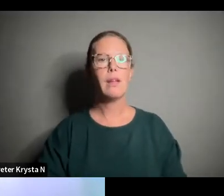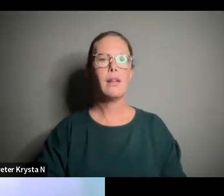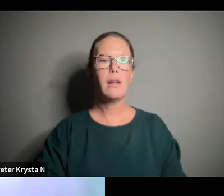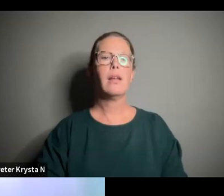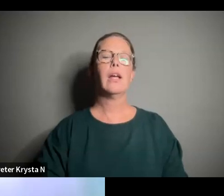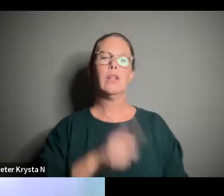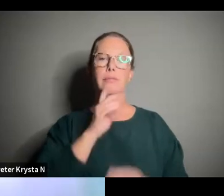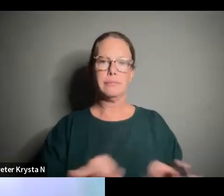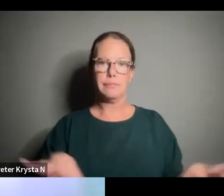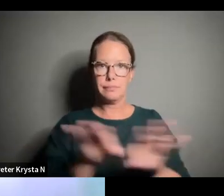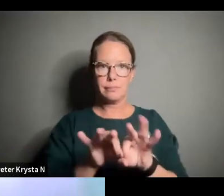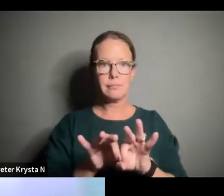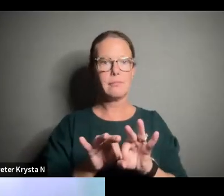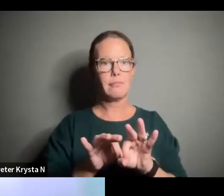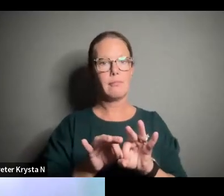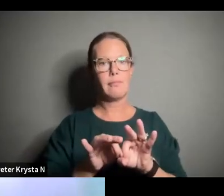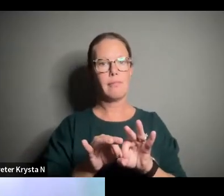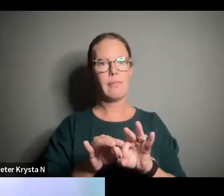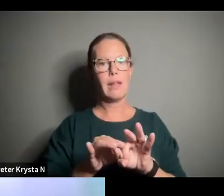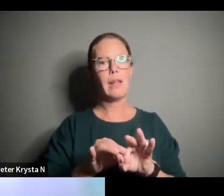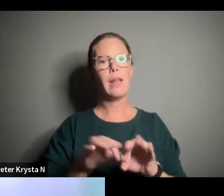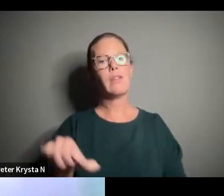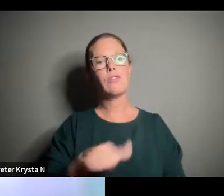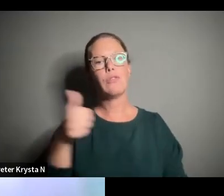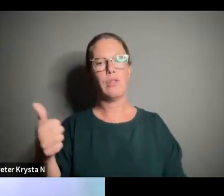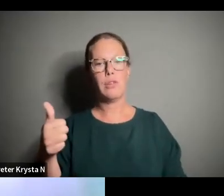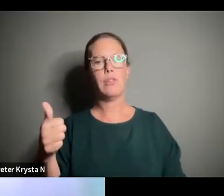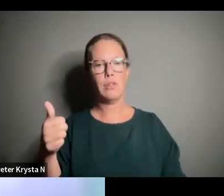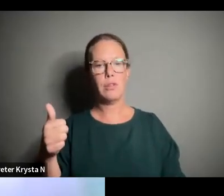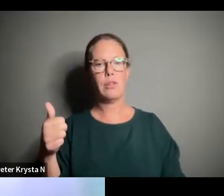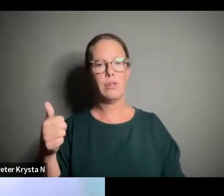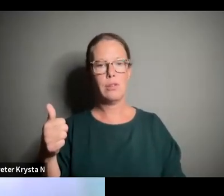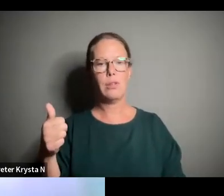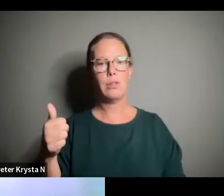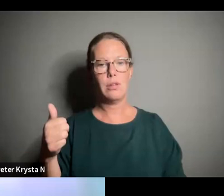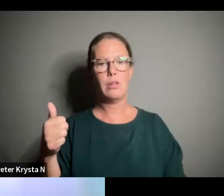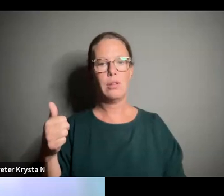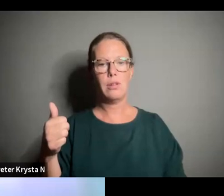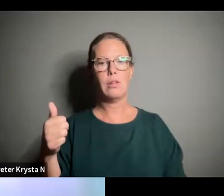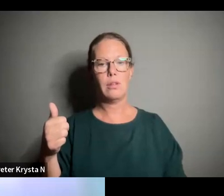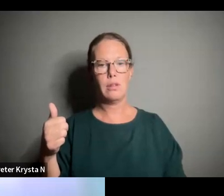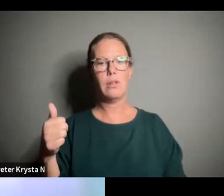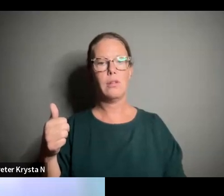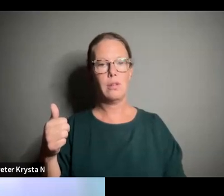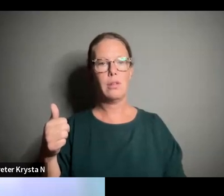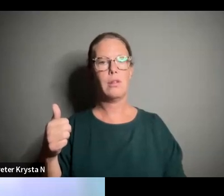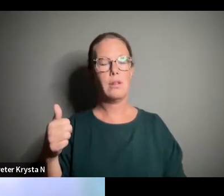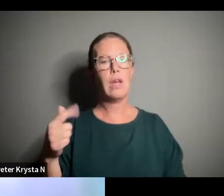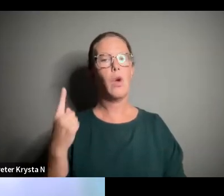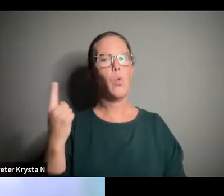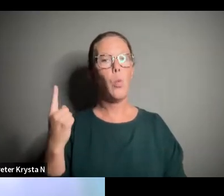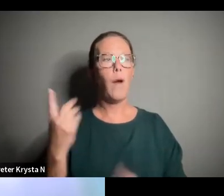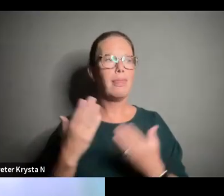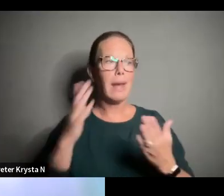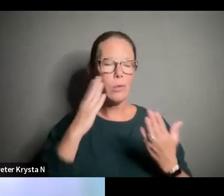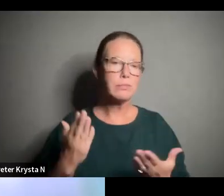so important for family. And there's other aspects that I bring up at times. And so one aspect, as we all